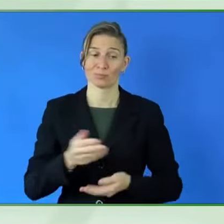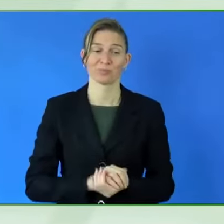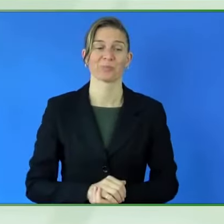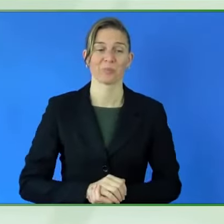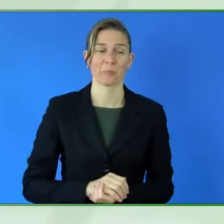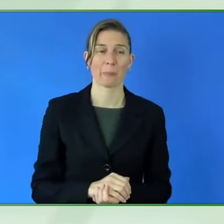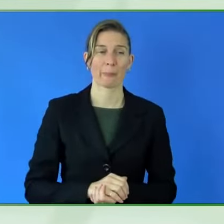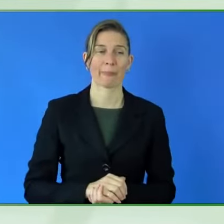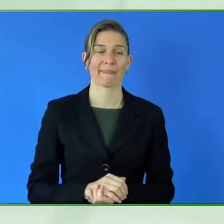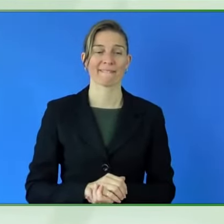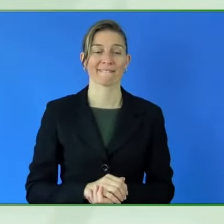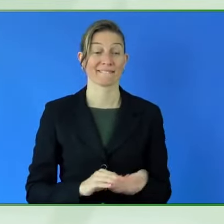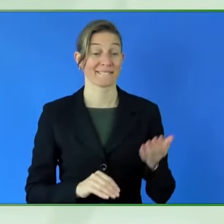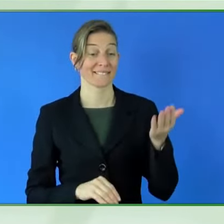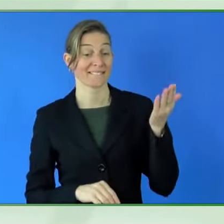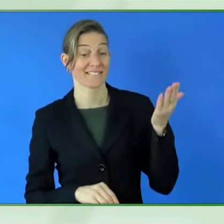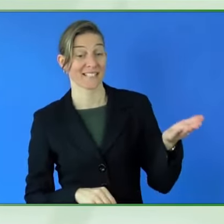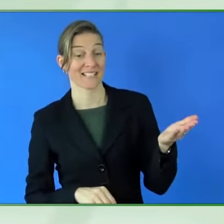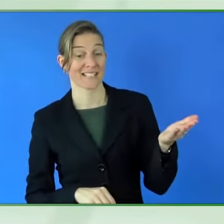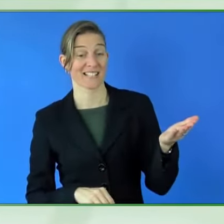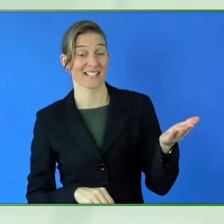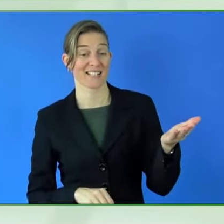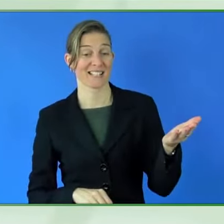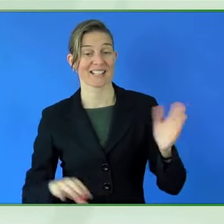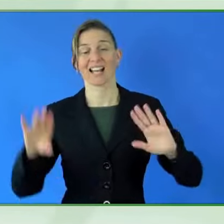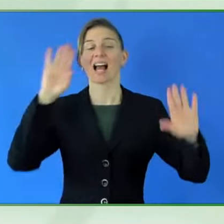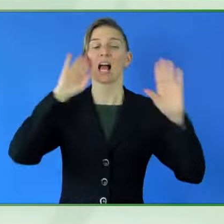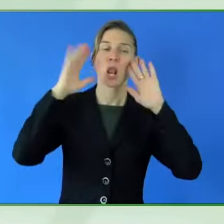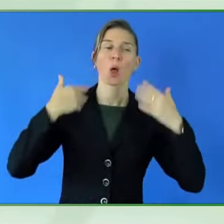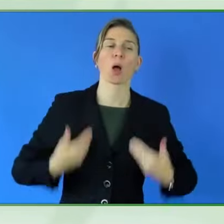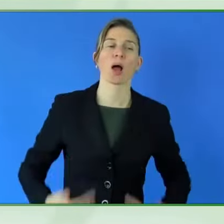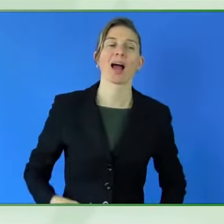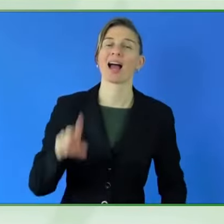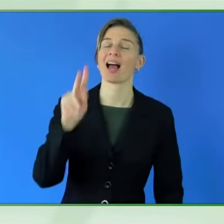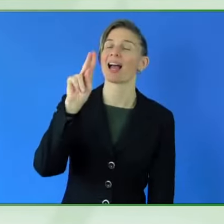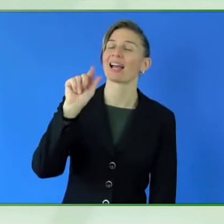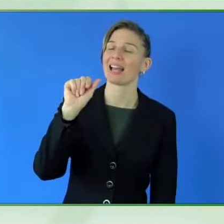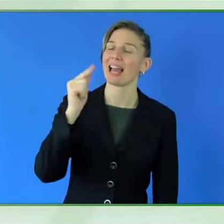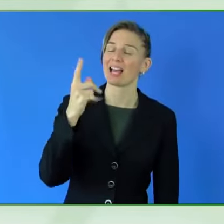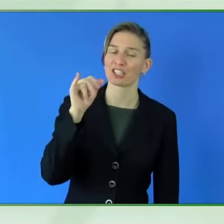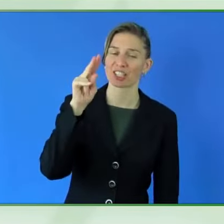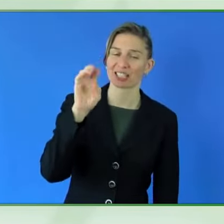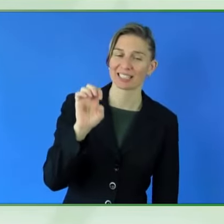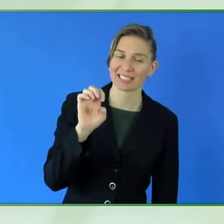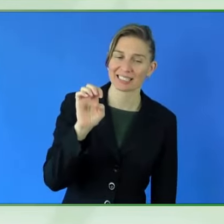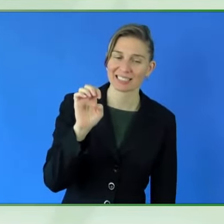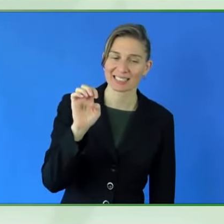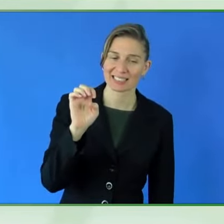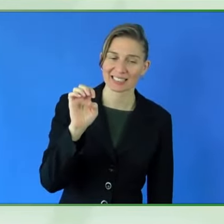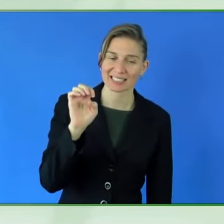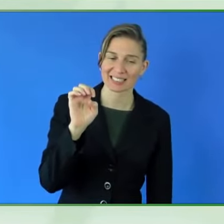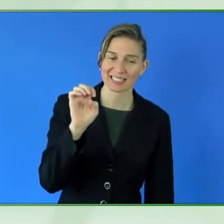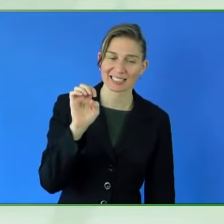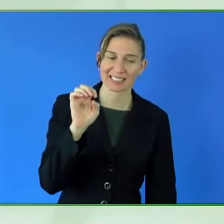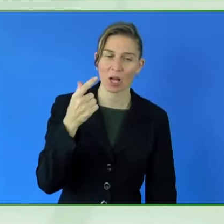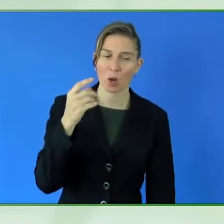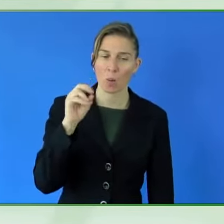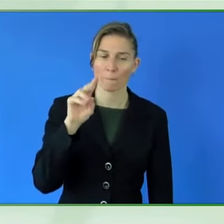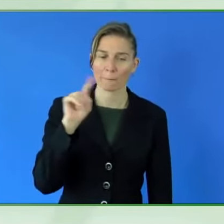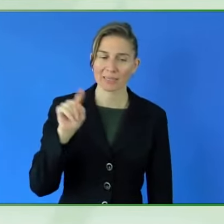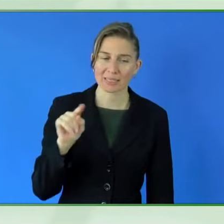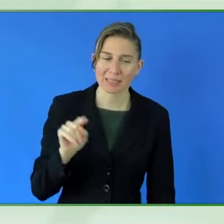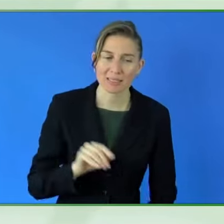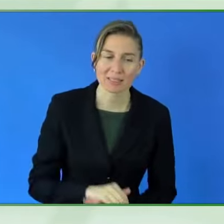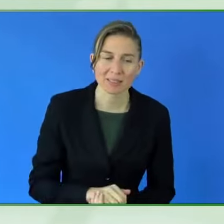Katherine? Hi, everyone. My name is Katherine Chacón. I'm a brunette woman. I'm